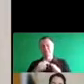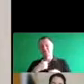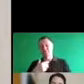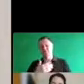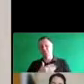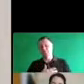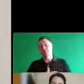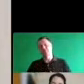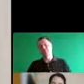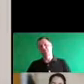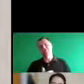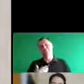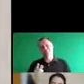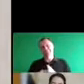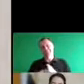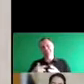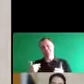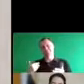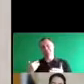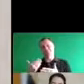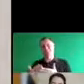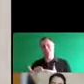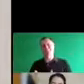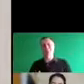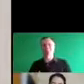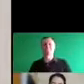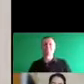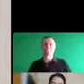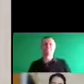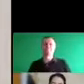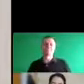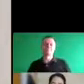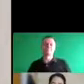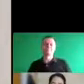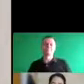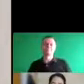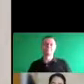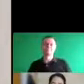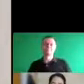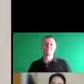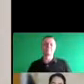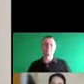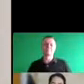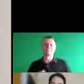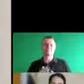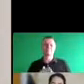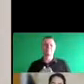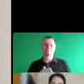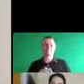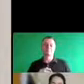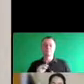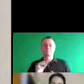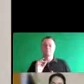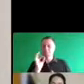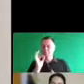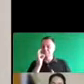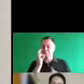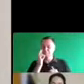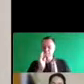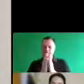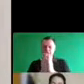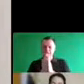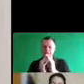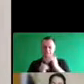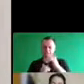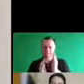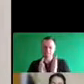of years, I started off with these very small, you know, collages that were super small files. And I